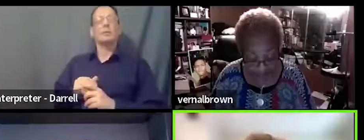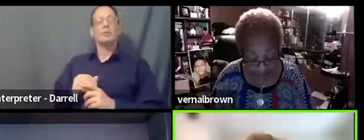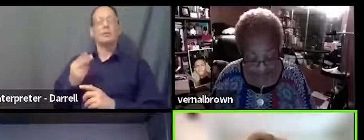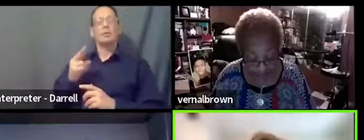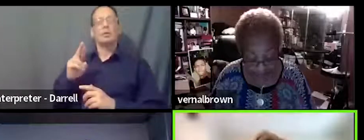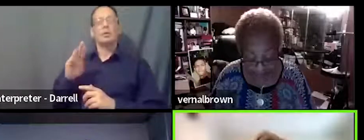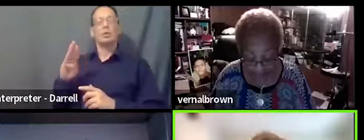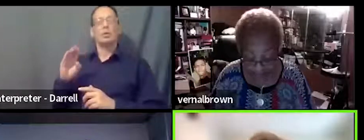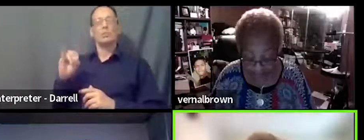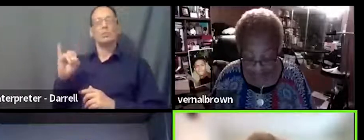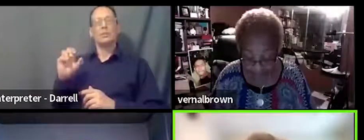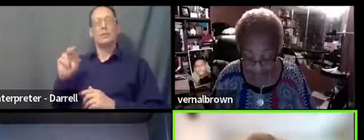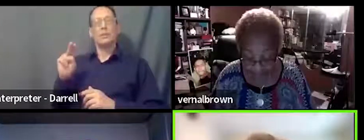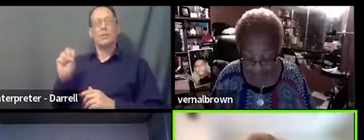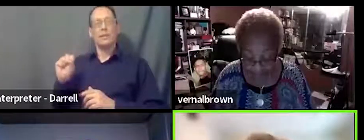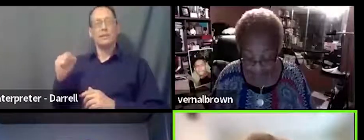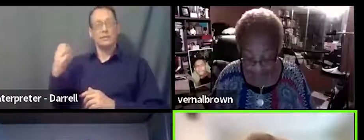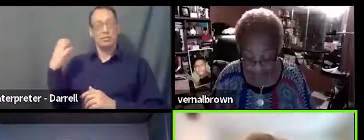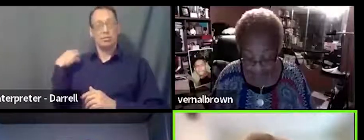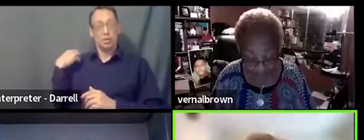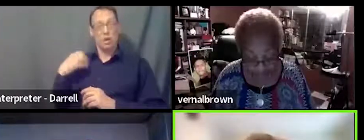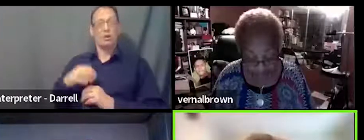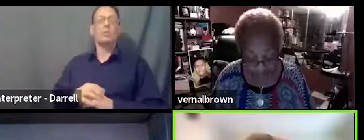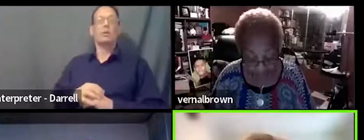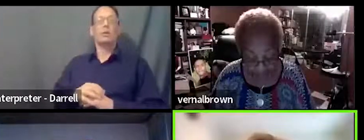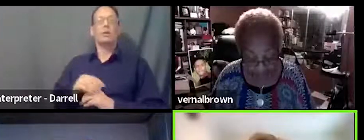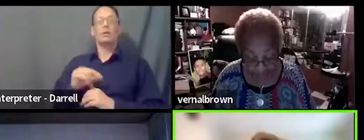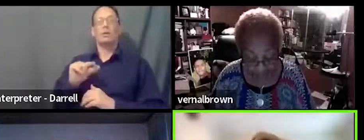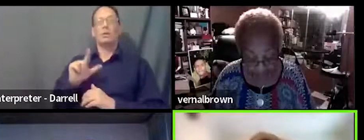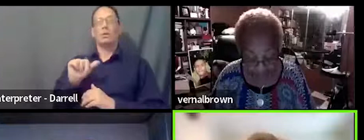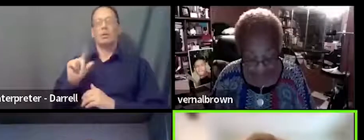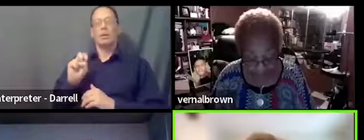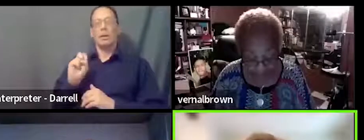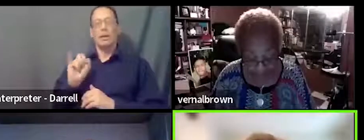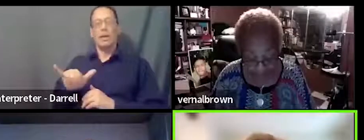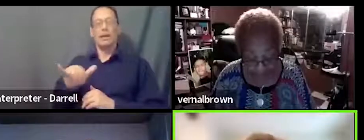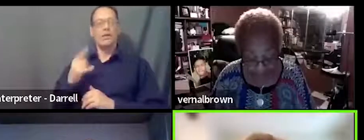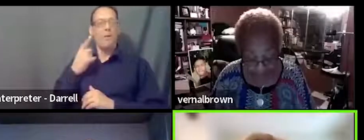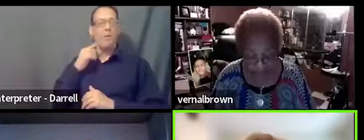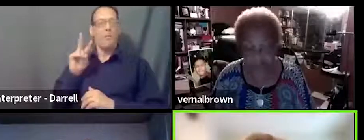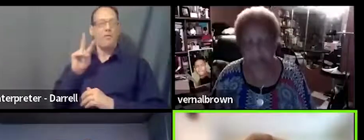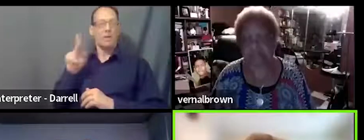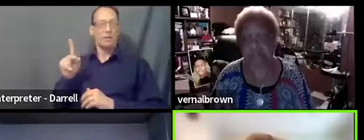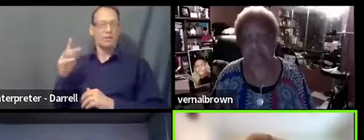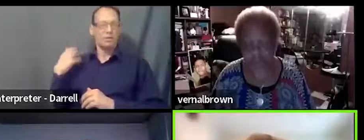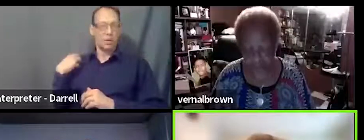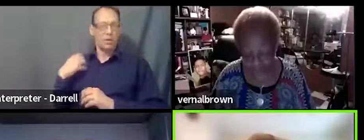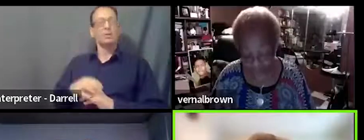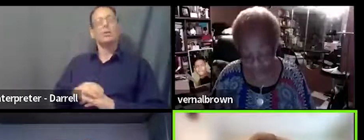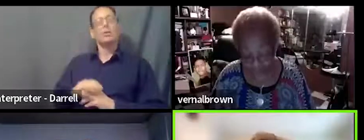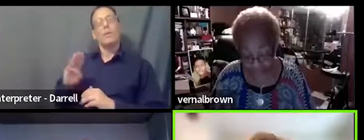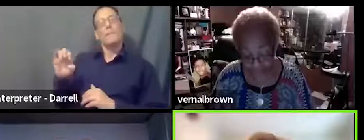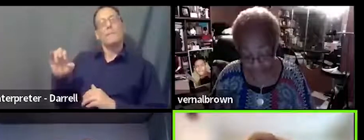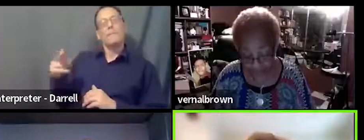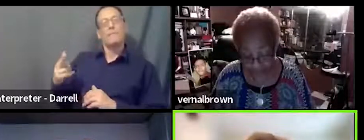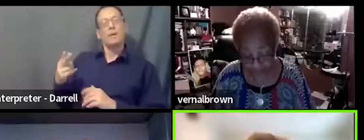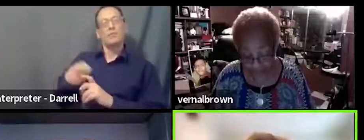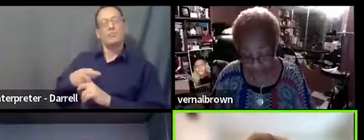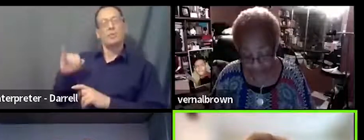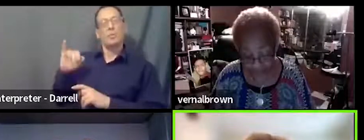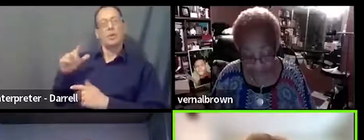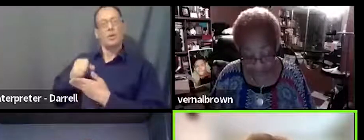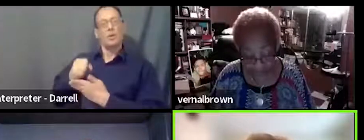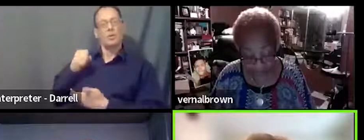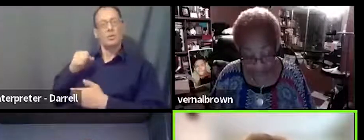Simmons from Illinois, Chair. Commissioner Sam Gladney from Missouri, Vice Chair. Commissioner Terry Beach from Illinois, Treasurer.